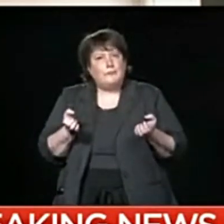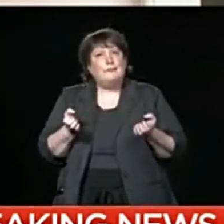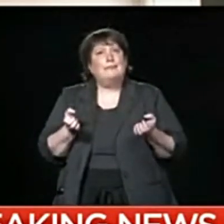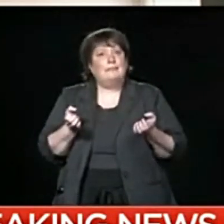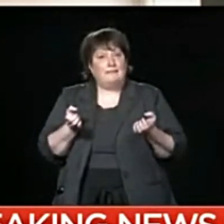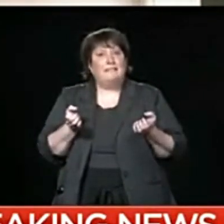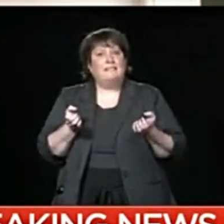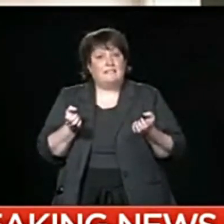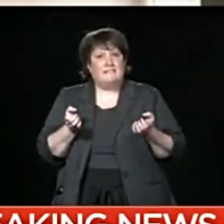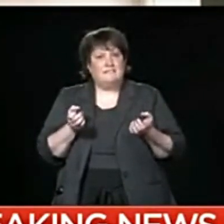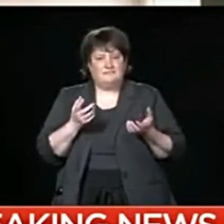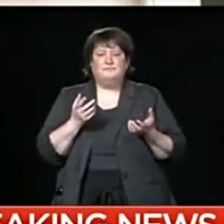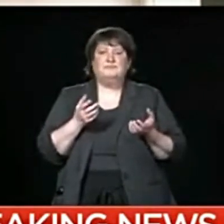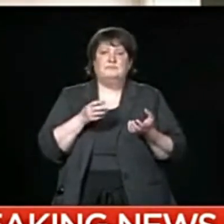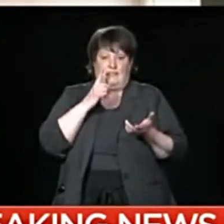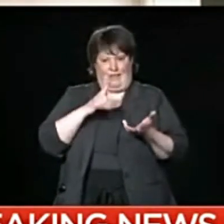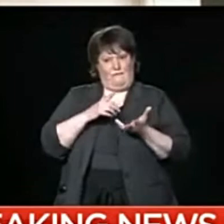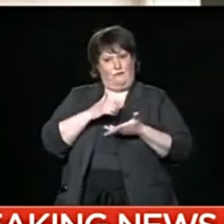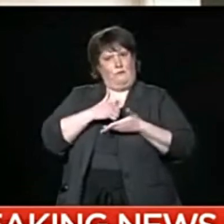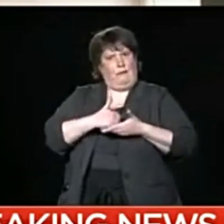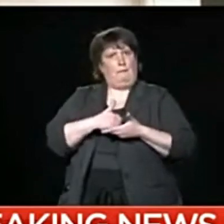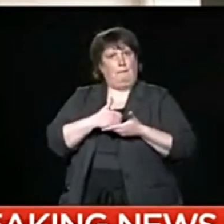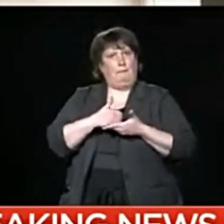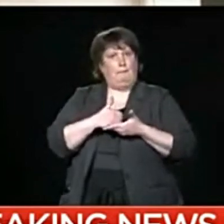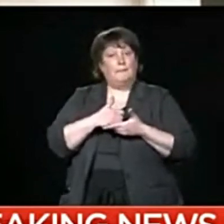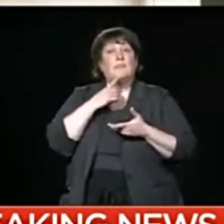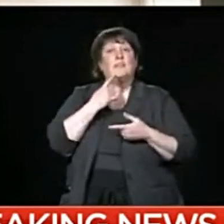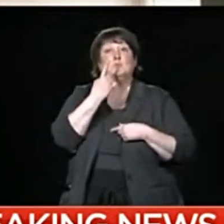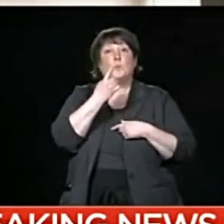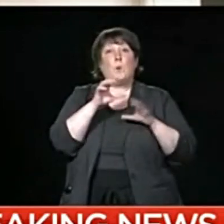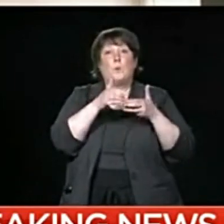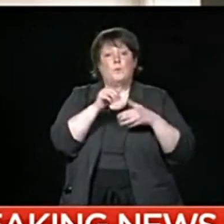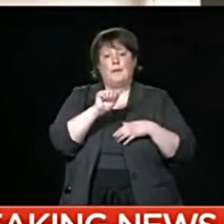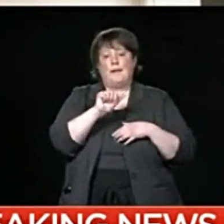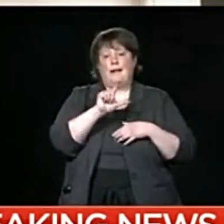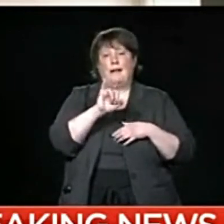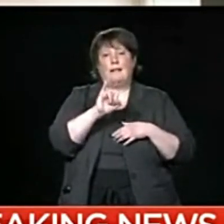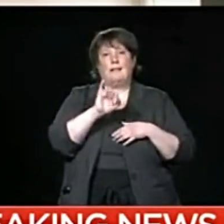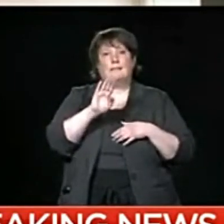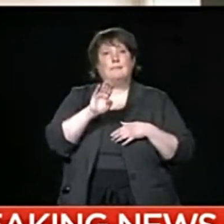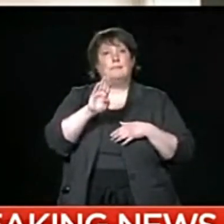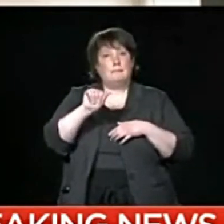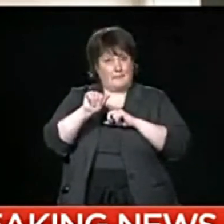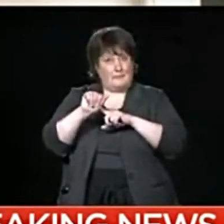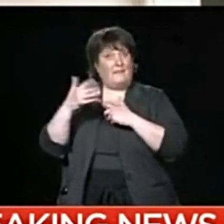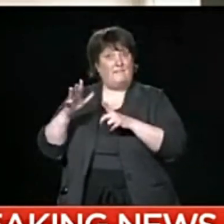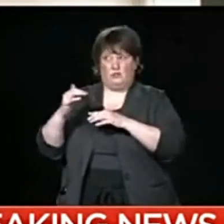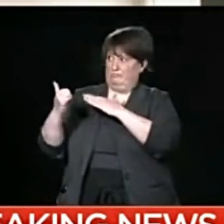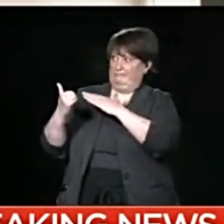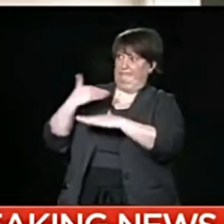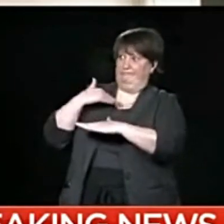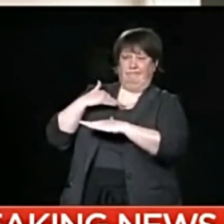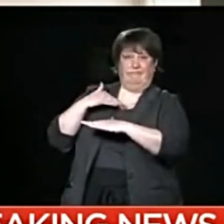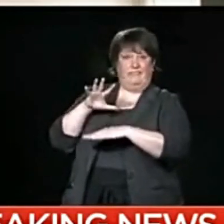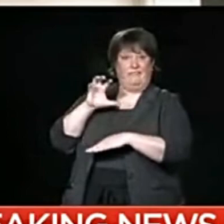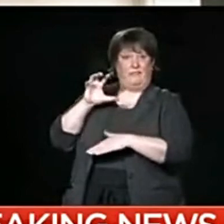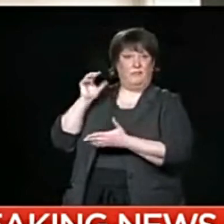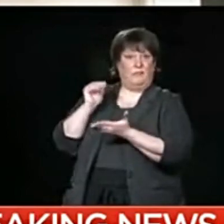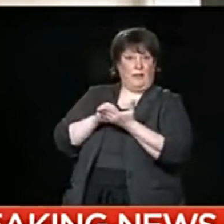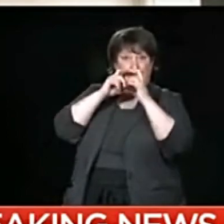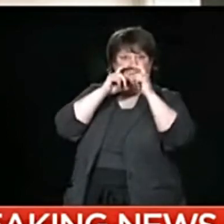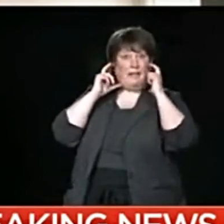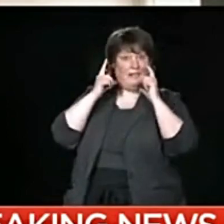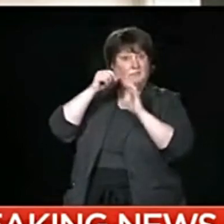COVID-19. Alibaba, for example, has sent 500,000 surgical masks and 10,000 test kits to help us